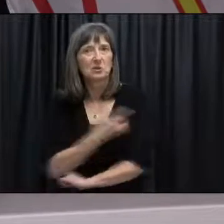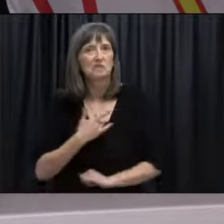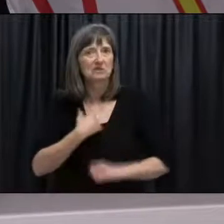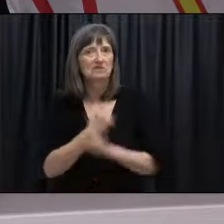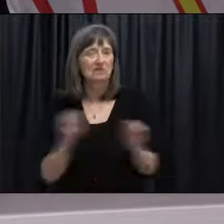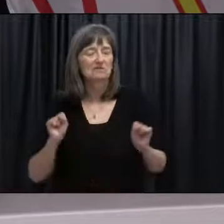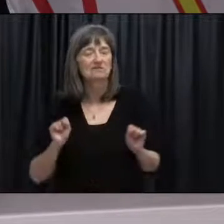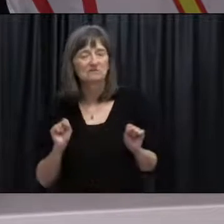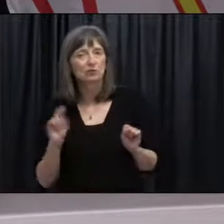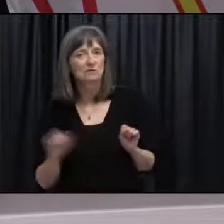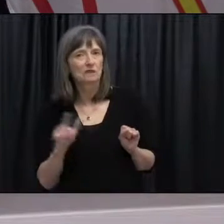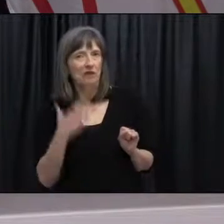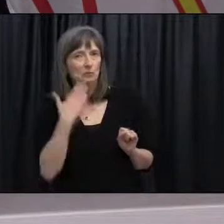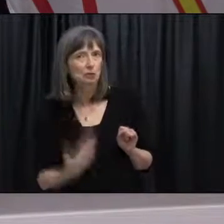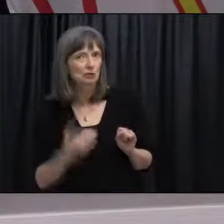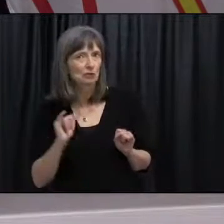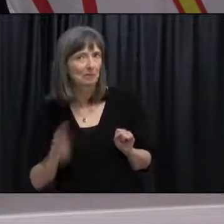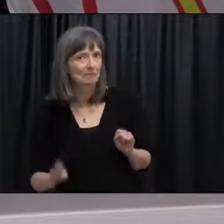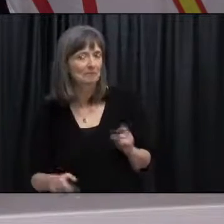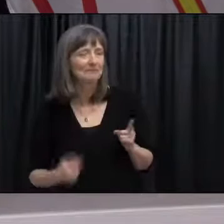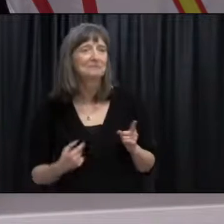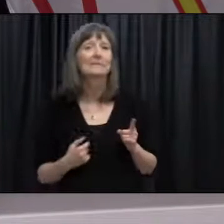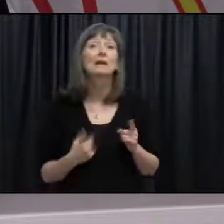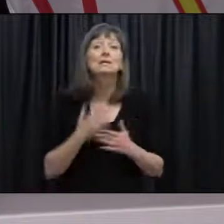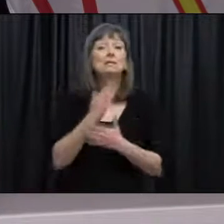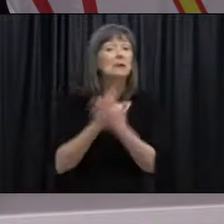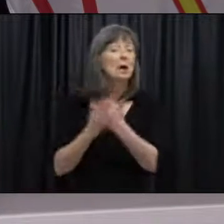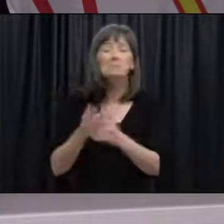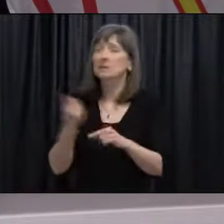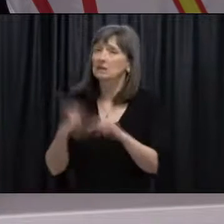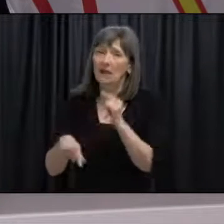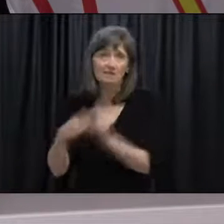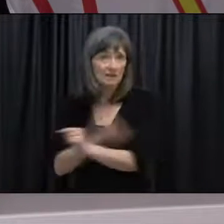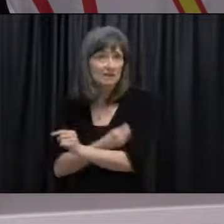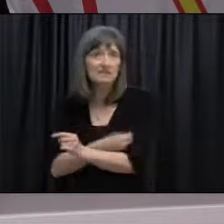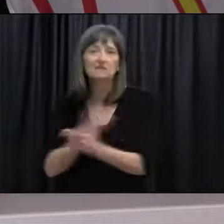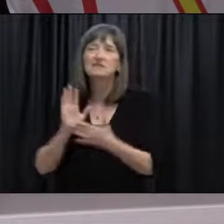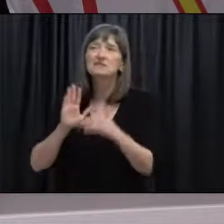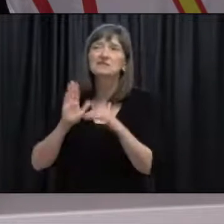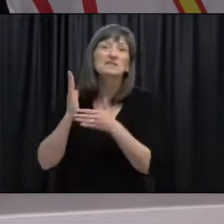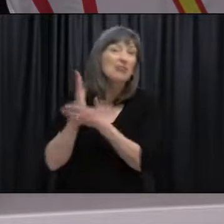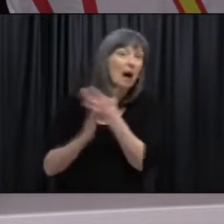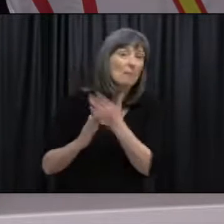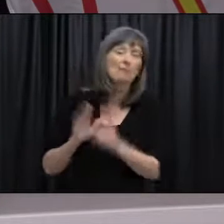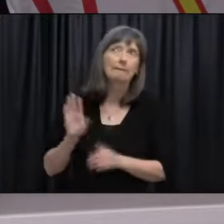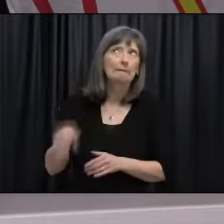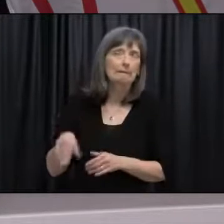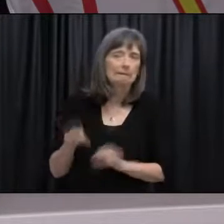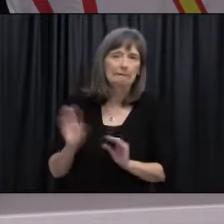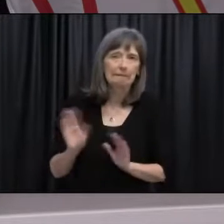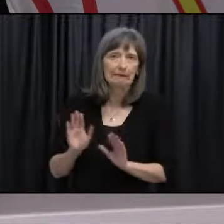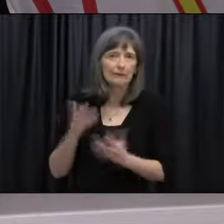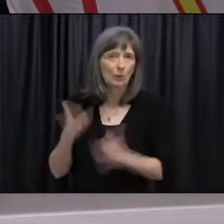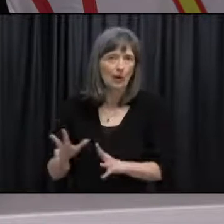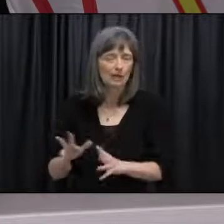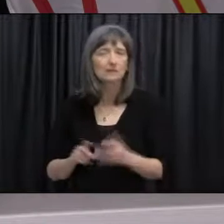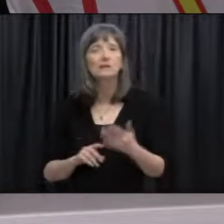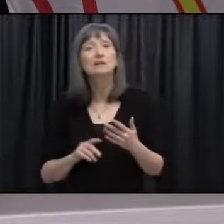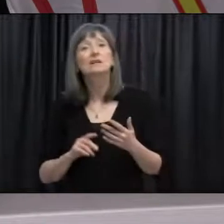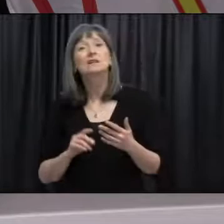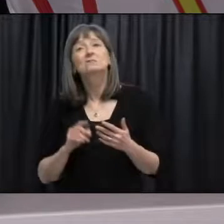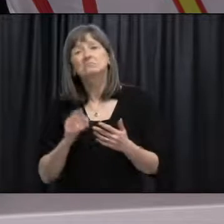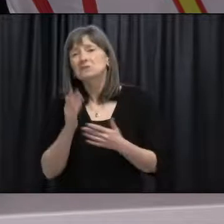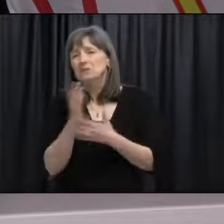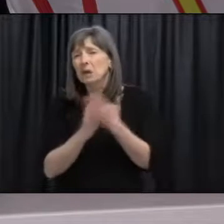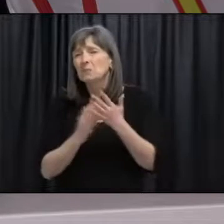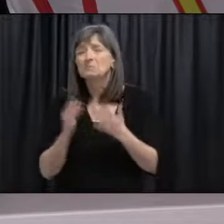And so there's always going to be some people who can't get the vaccine or who don't get the vaccine, and there's always going to be